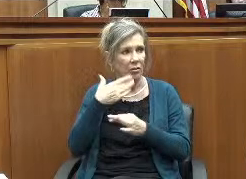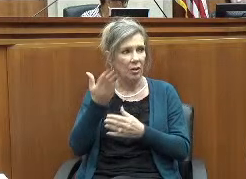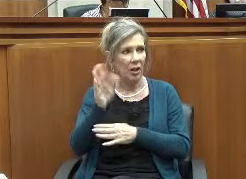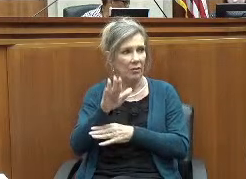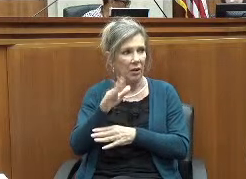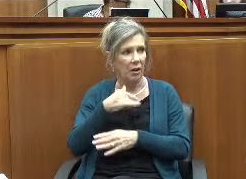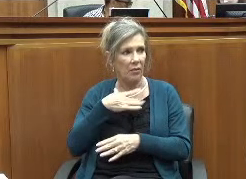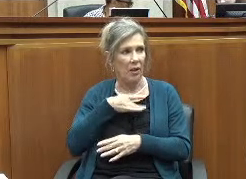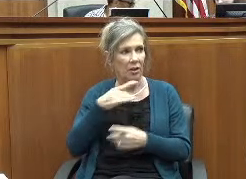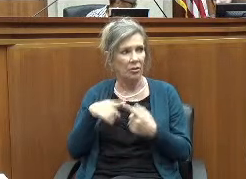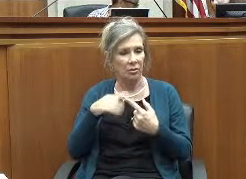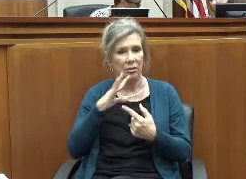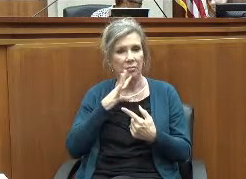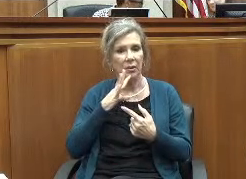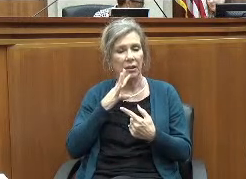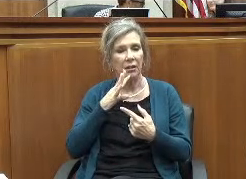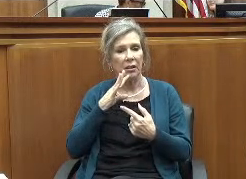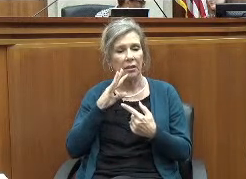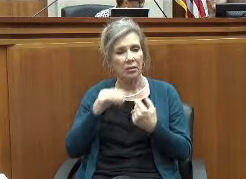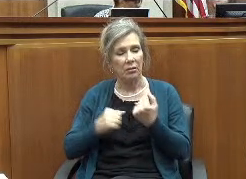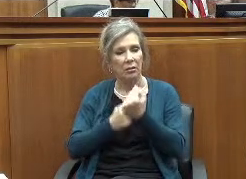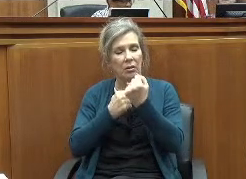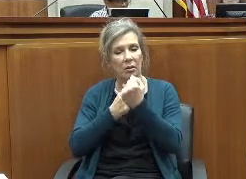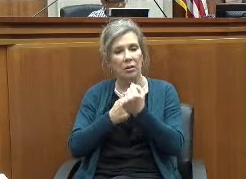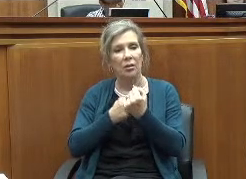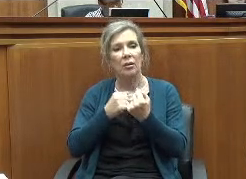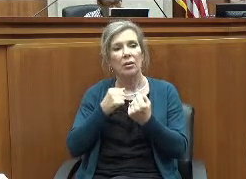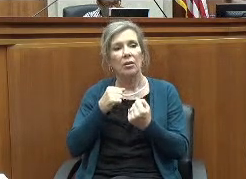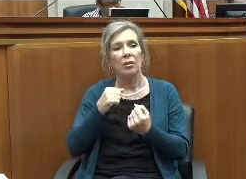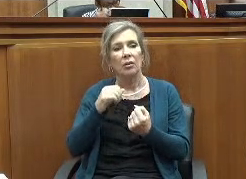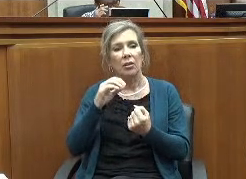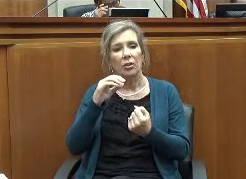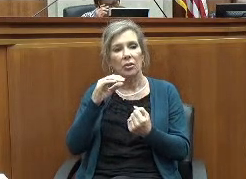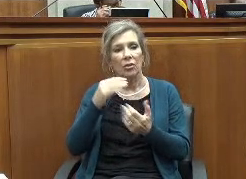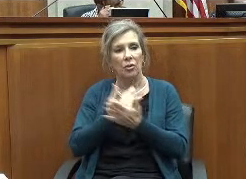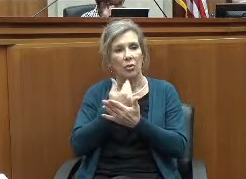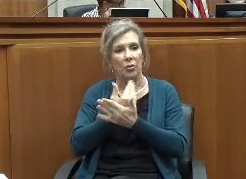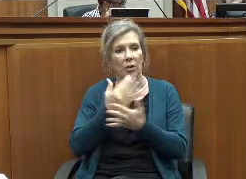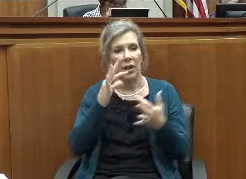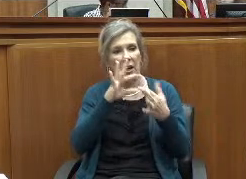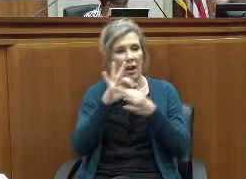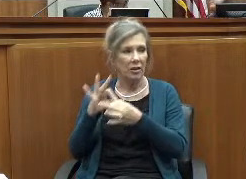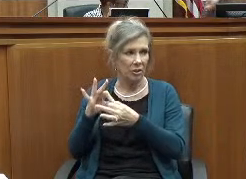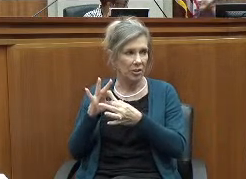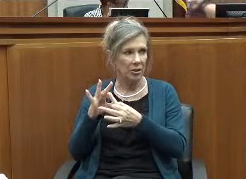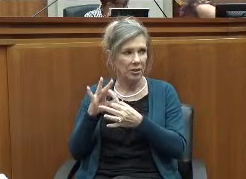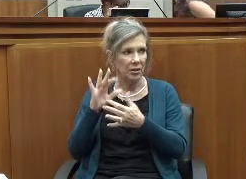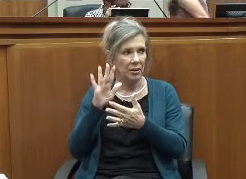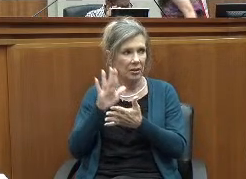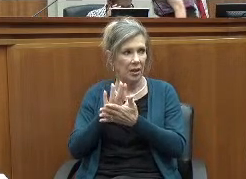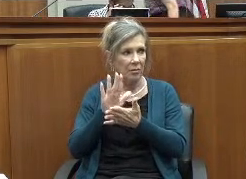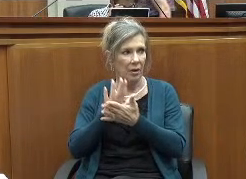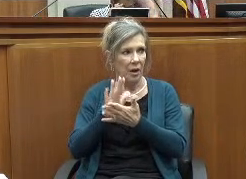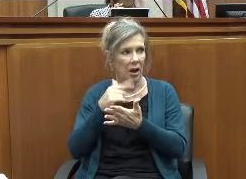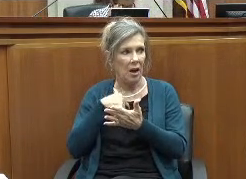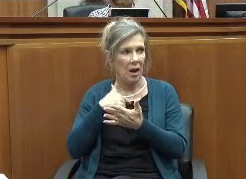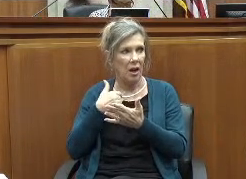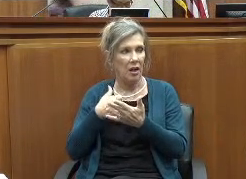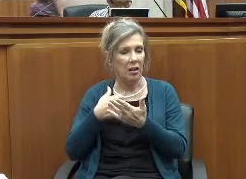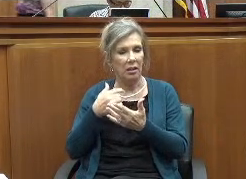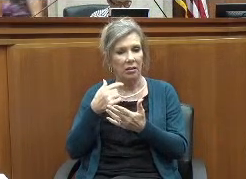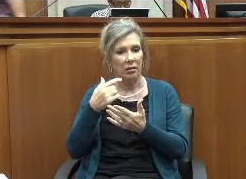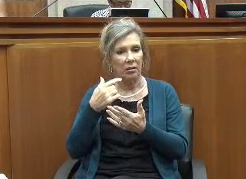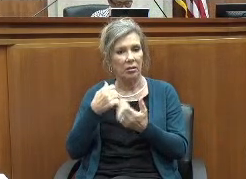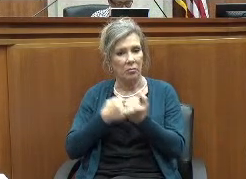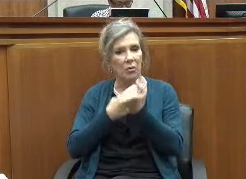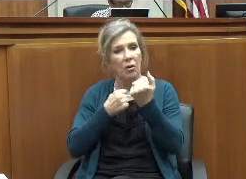would like to speak in favor of chartering a new Louisiana Connections Academy. I'm a big proponent and advocate of school choice, and I